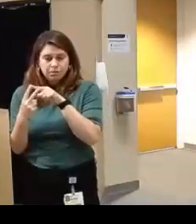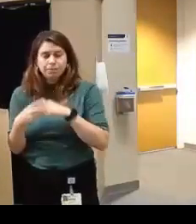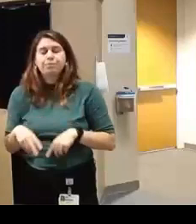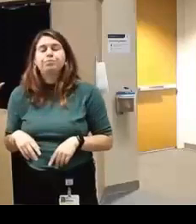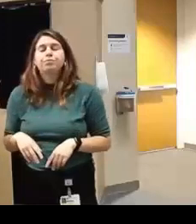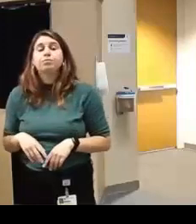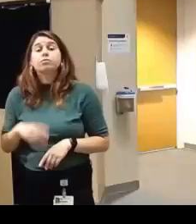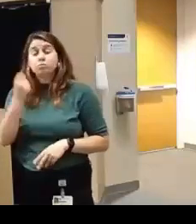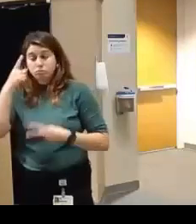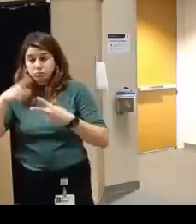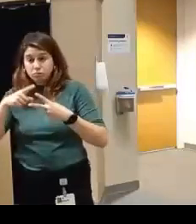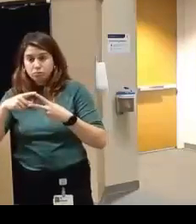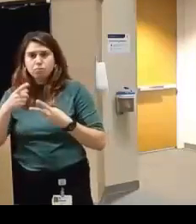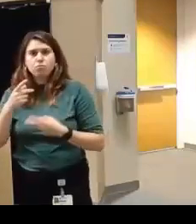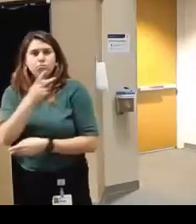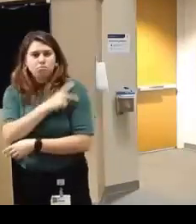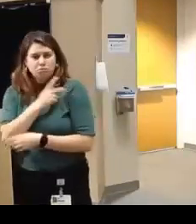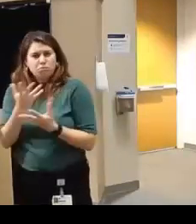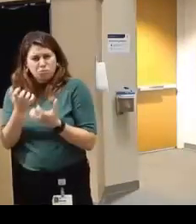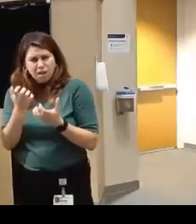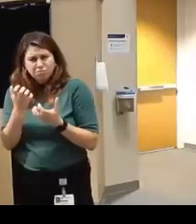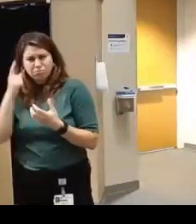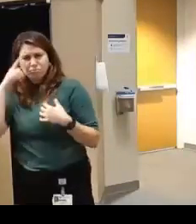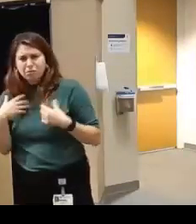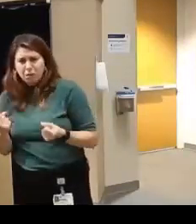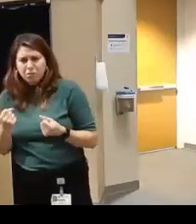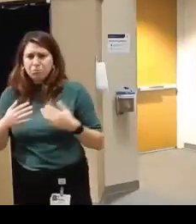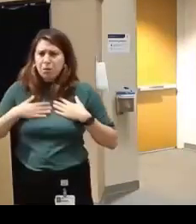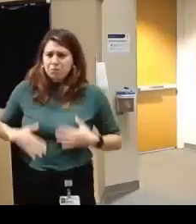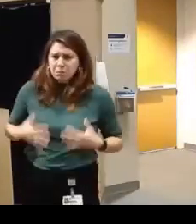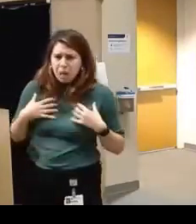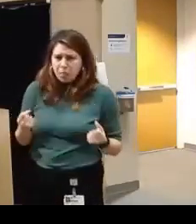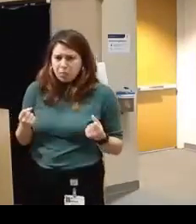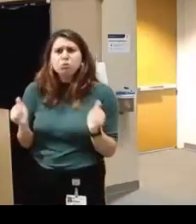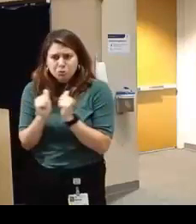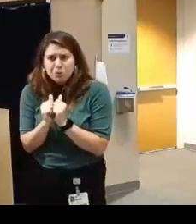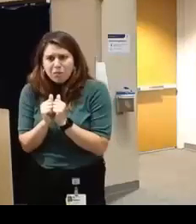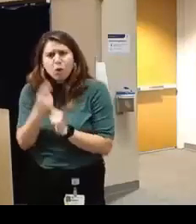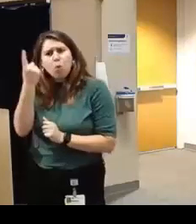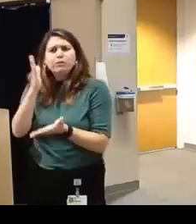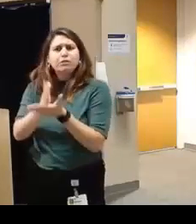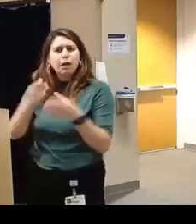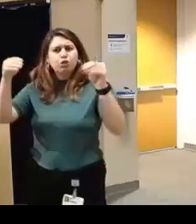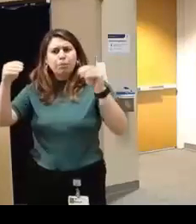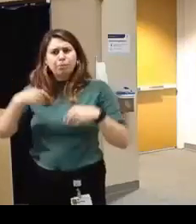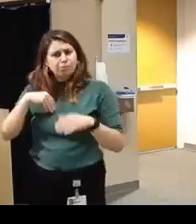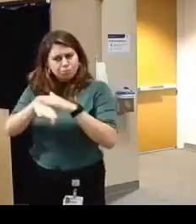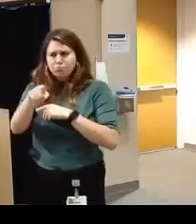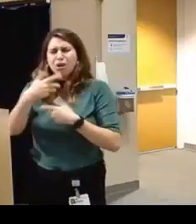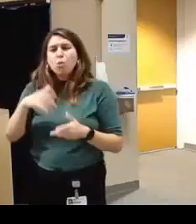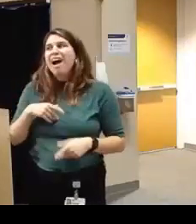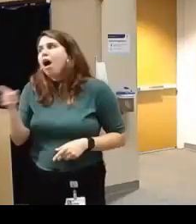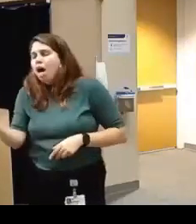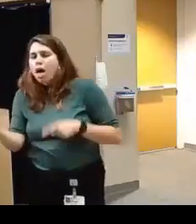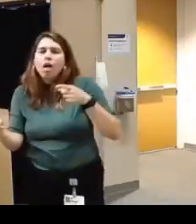patients want their mental health and their physical health together, right? It makes sense, like it's not separated in their brain. They just want one-stop shopping, quite frankly. Like, come